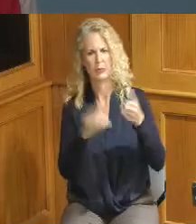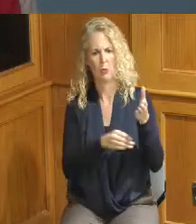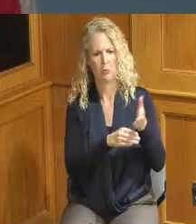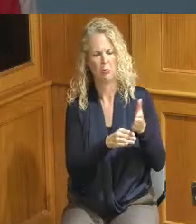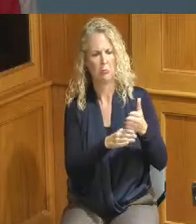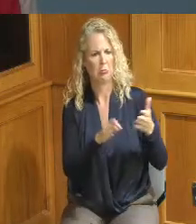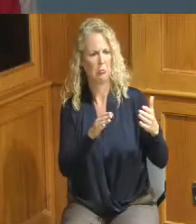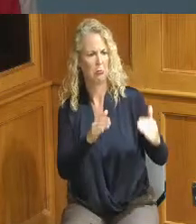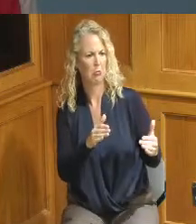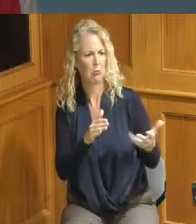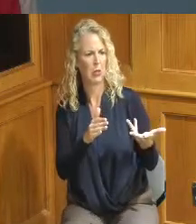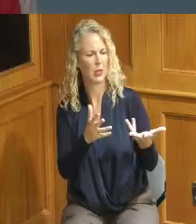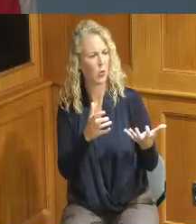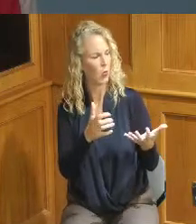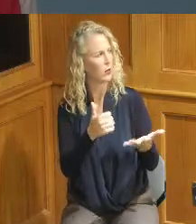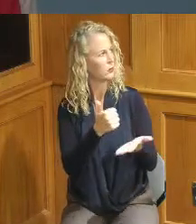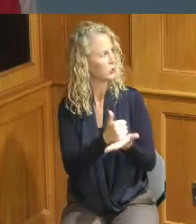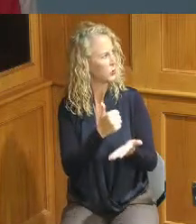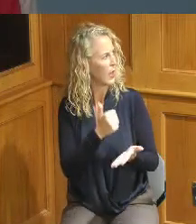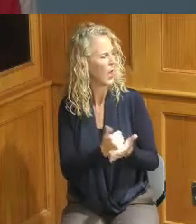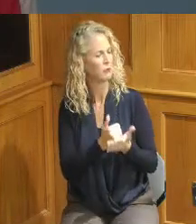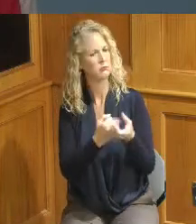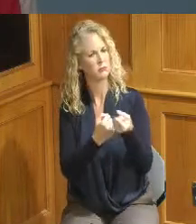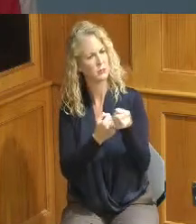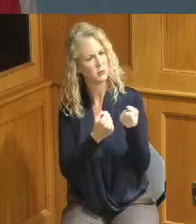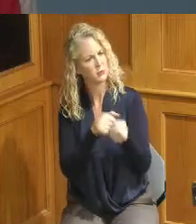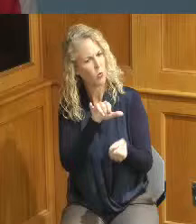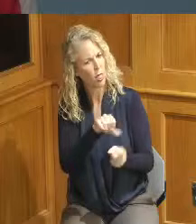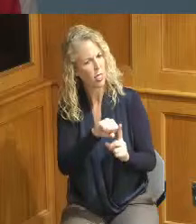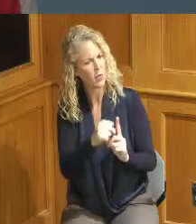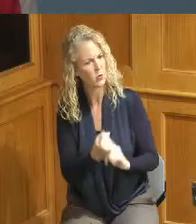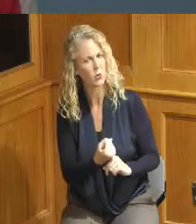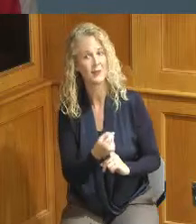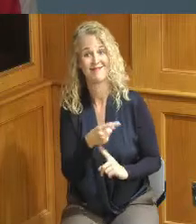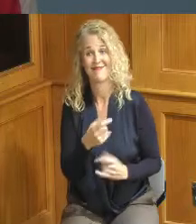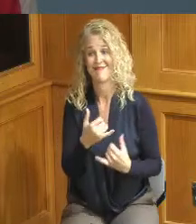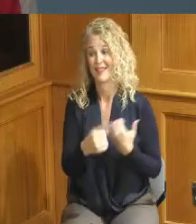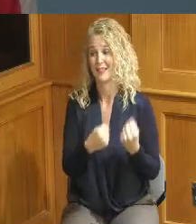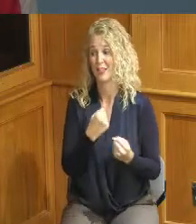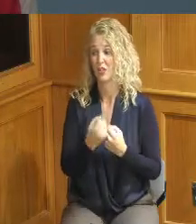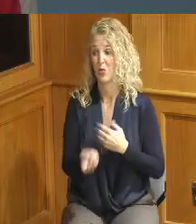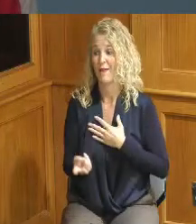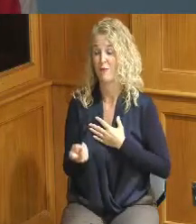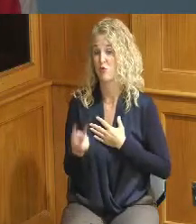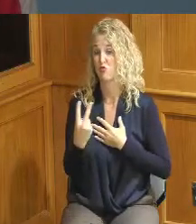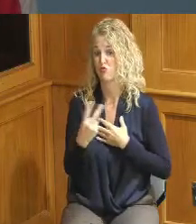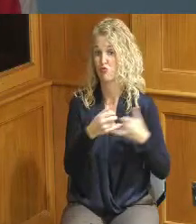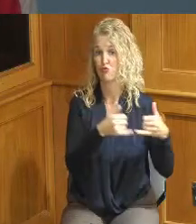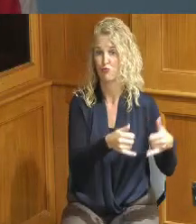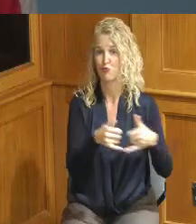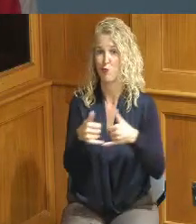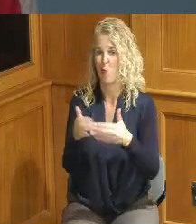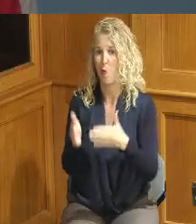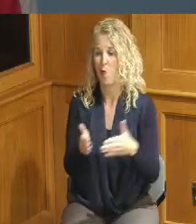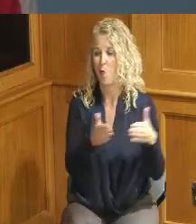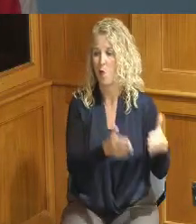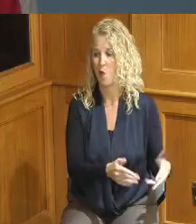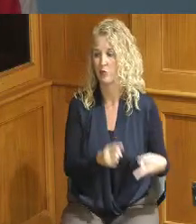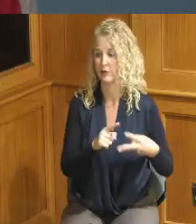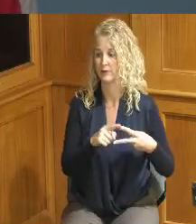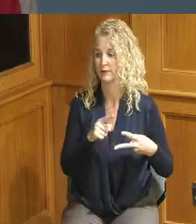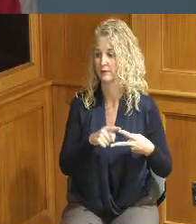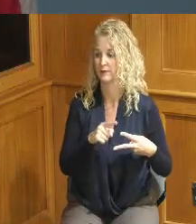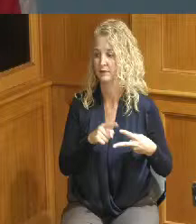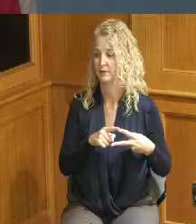and how it leads to health disparities and maternal outcomes. This year, we have 2 awardees in this category. Our